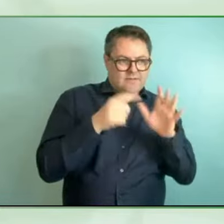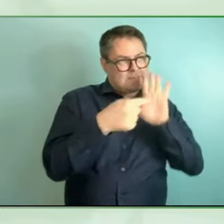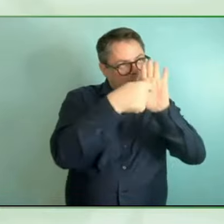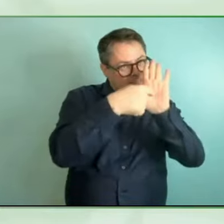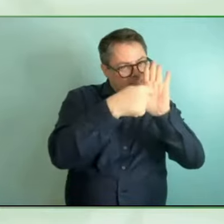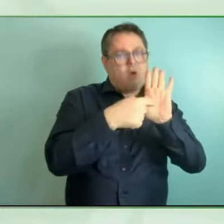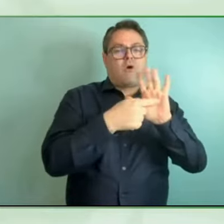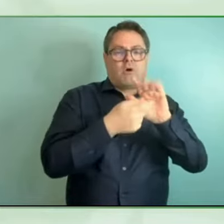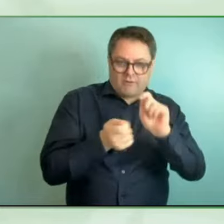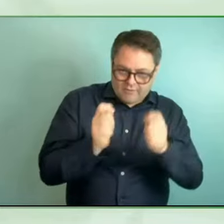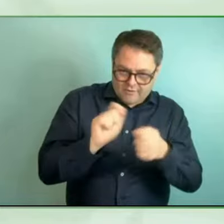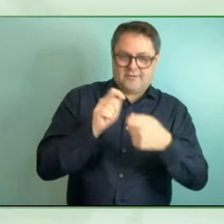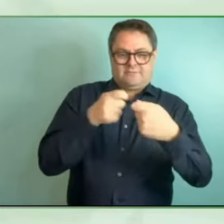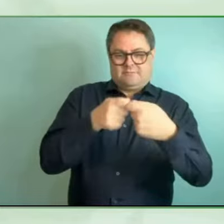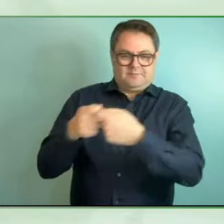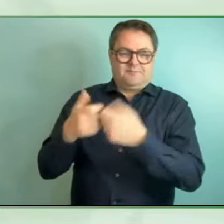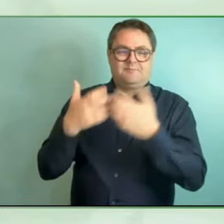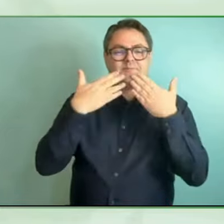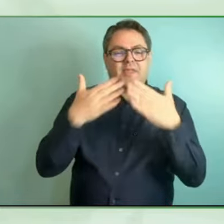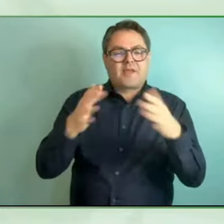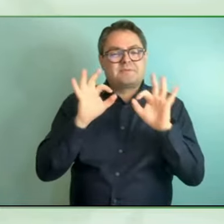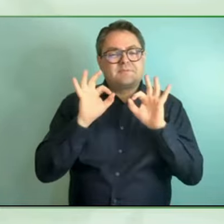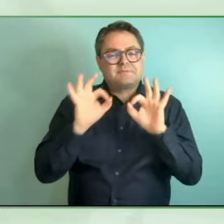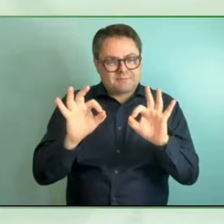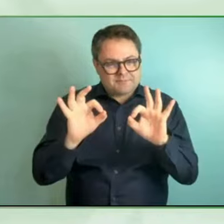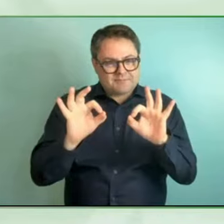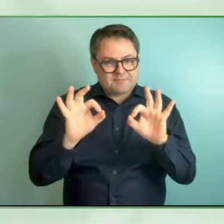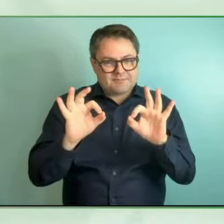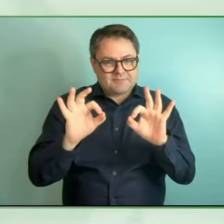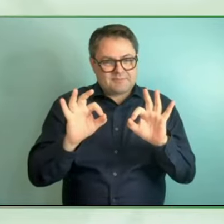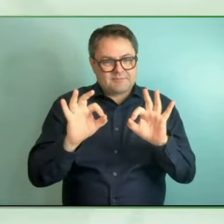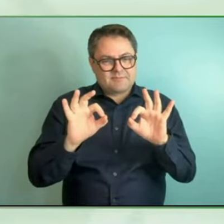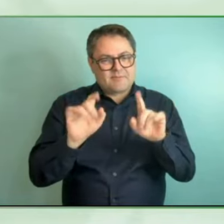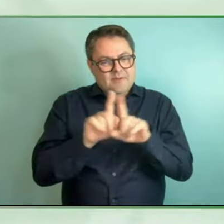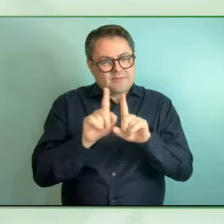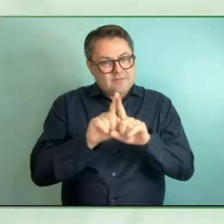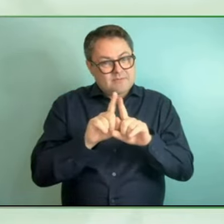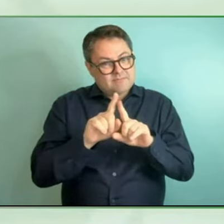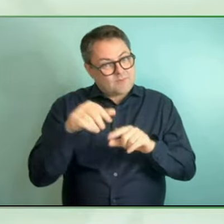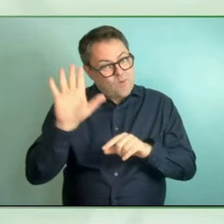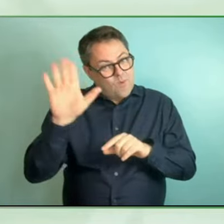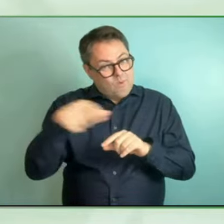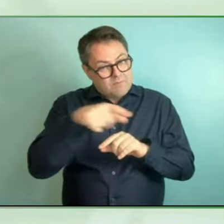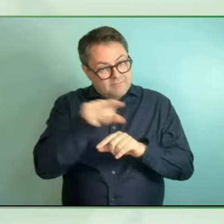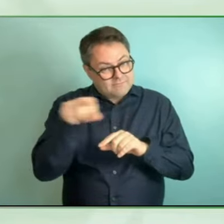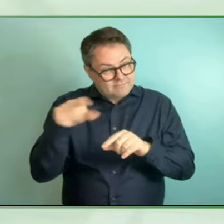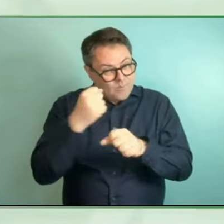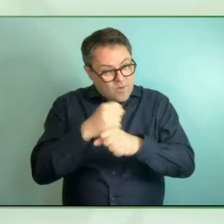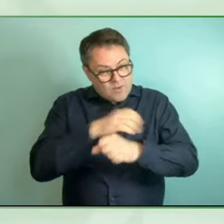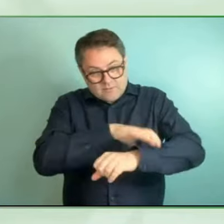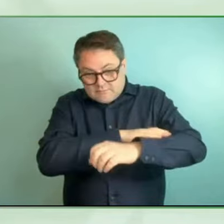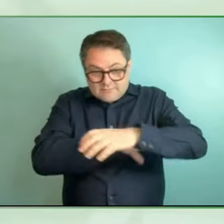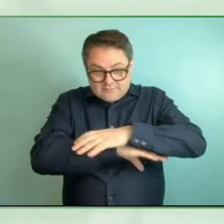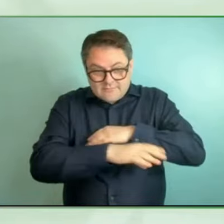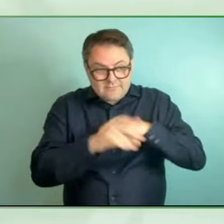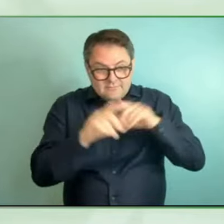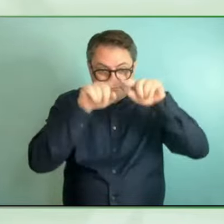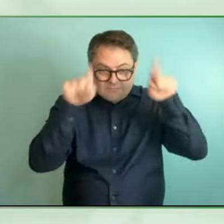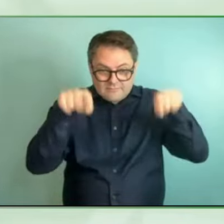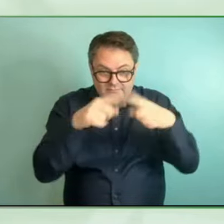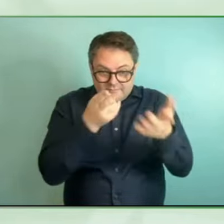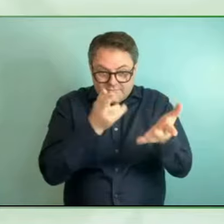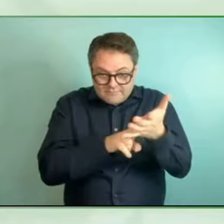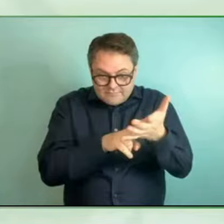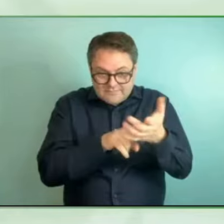accessibility. Thank you, Dominic, and I send you all home with the homework of going to sign the declaration and